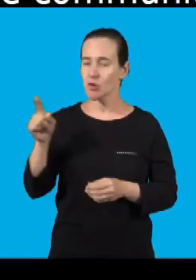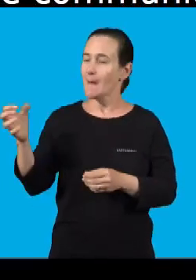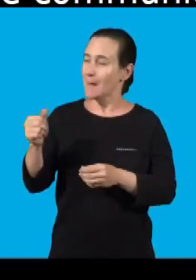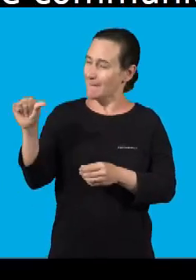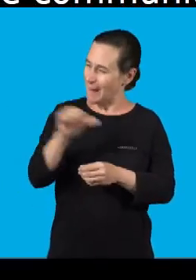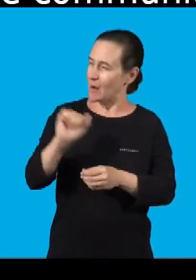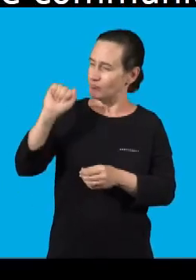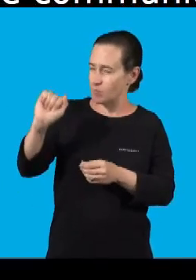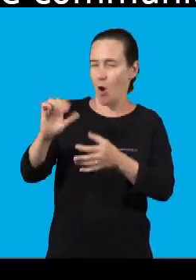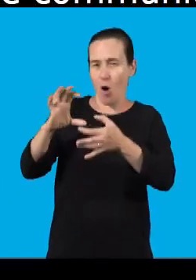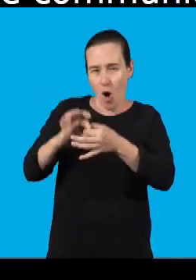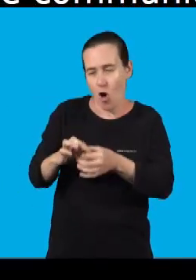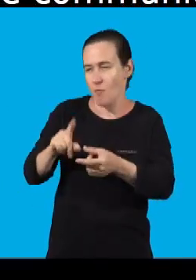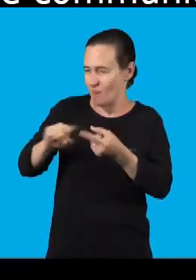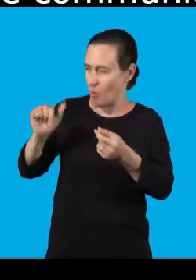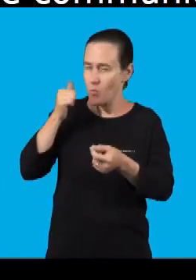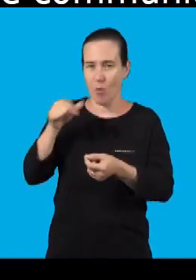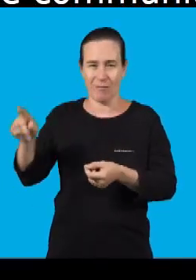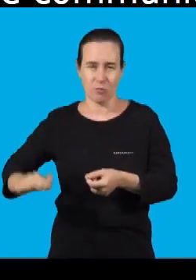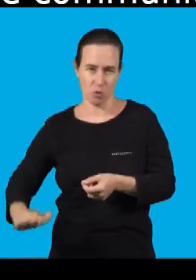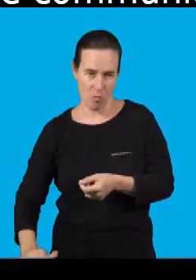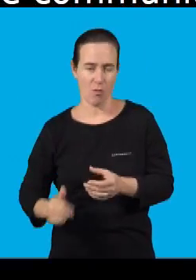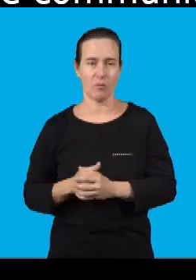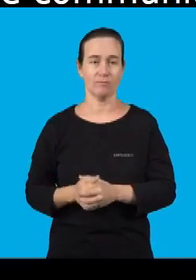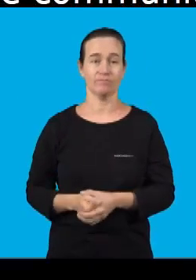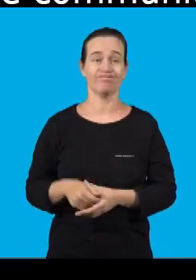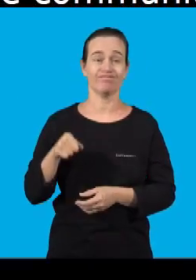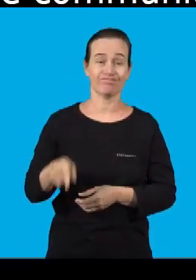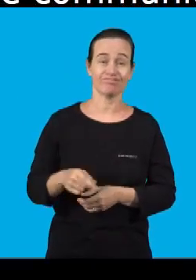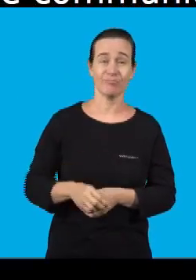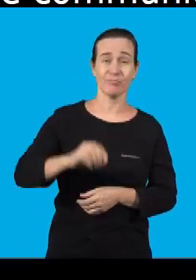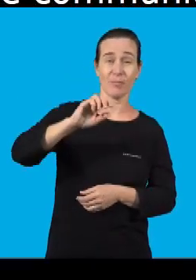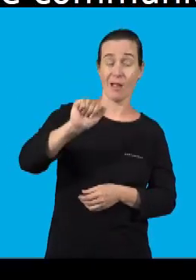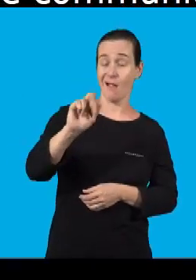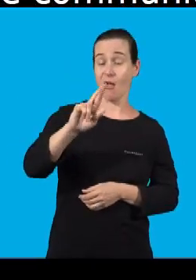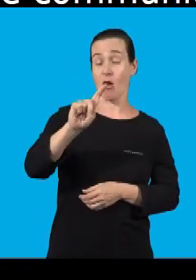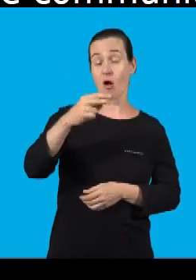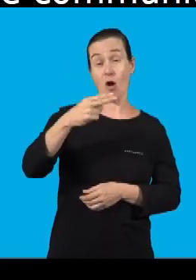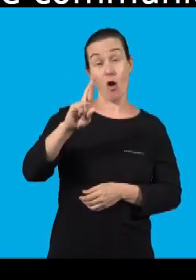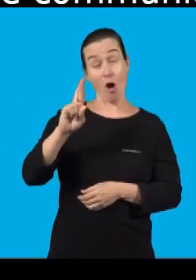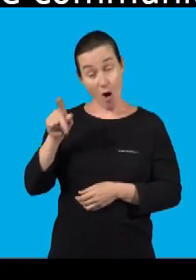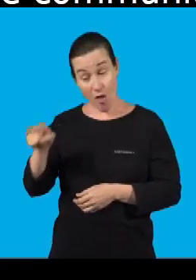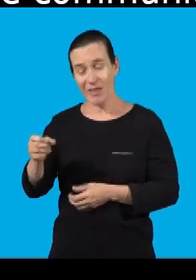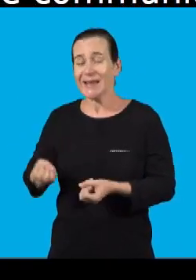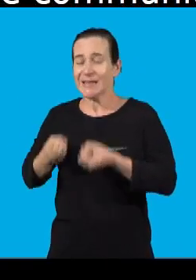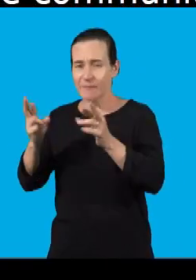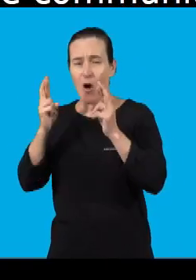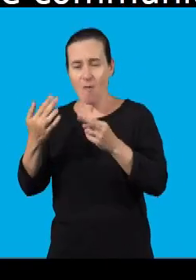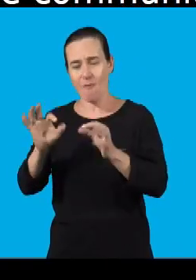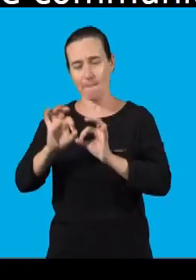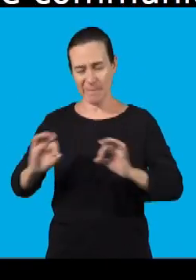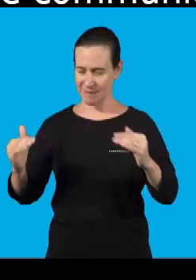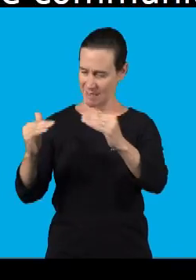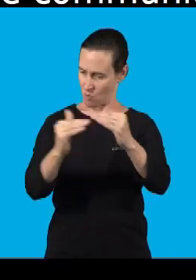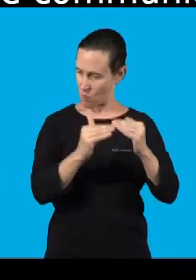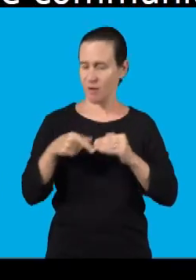to their cultural roots, giving them hope. Arthur Jarvis gives hope for a future of peace and equality in South